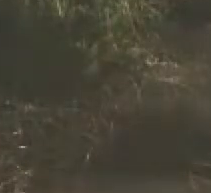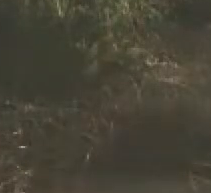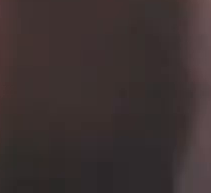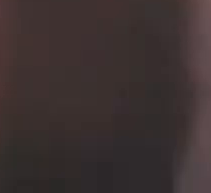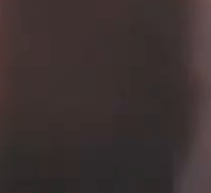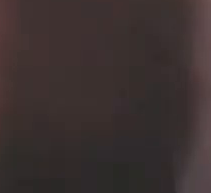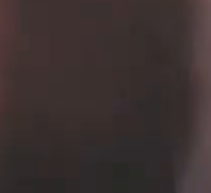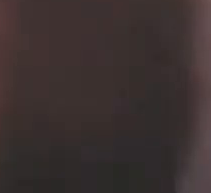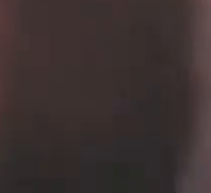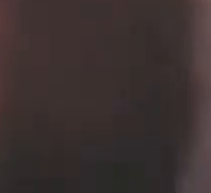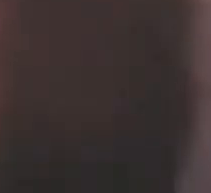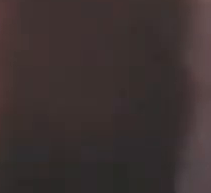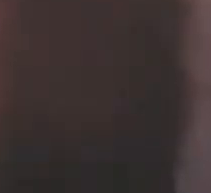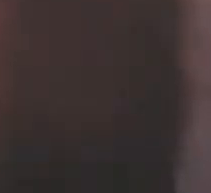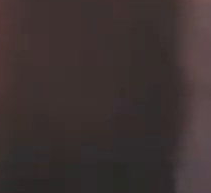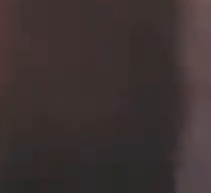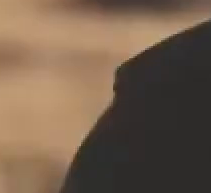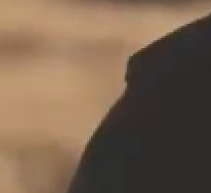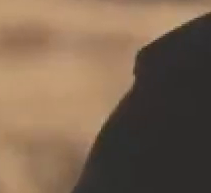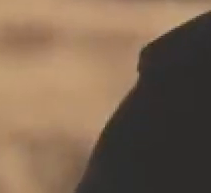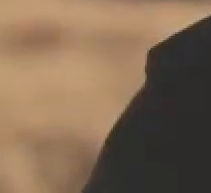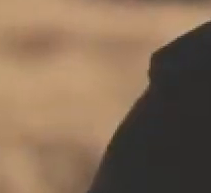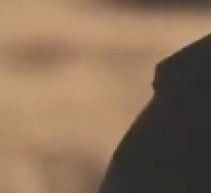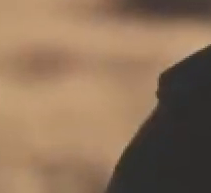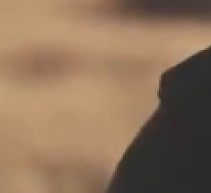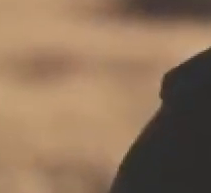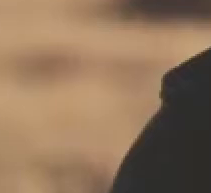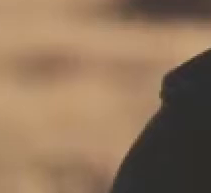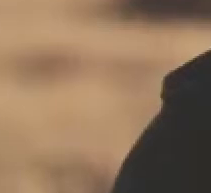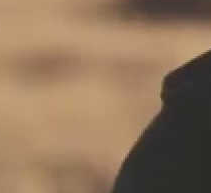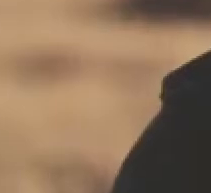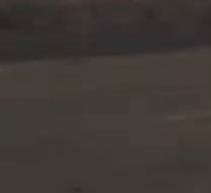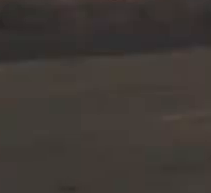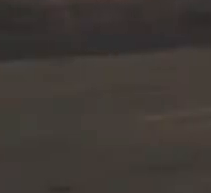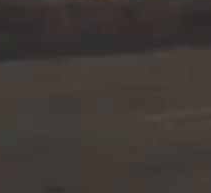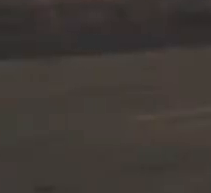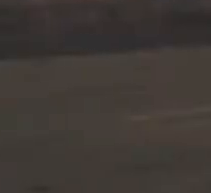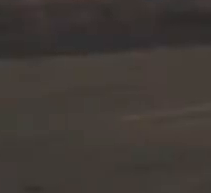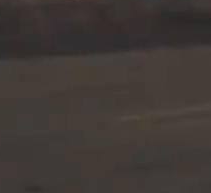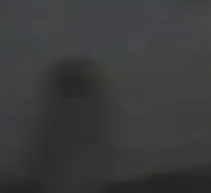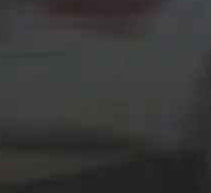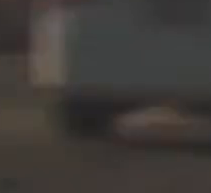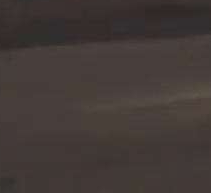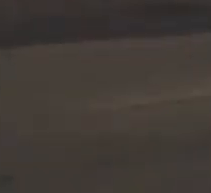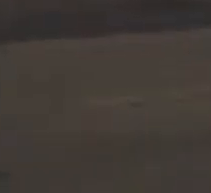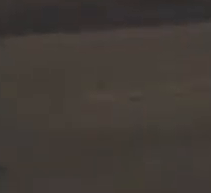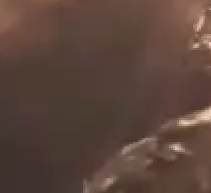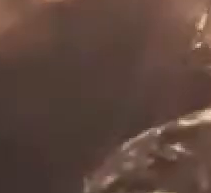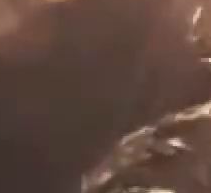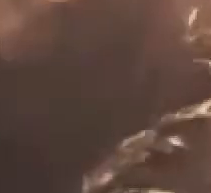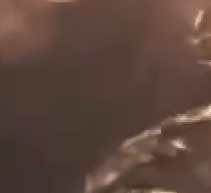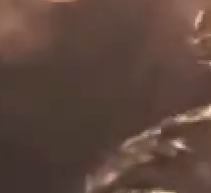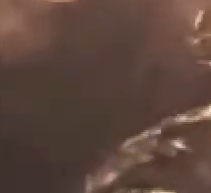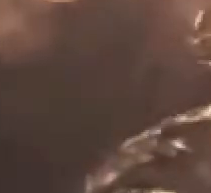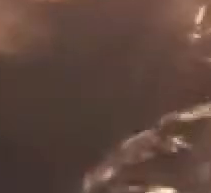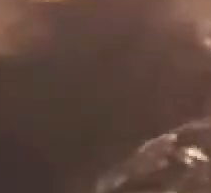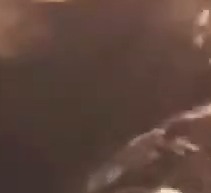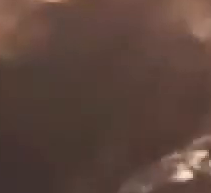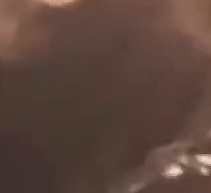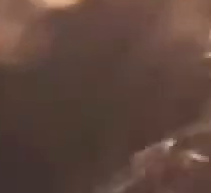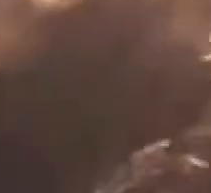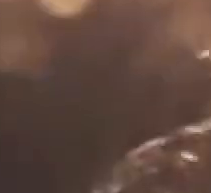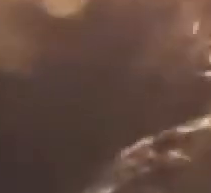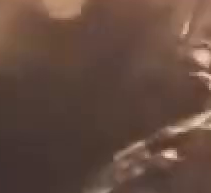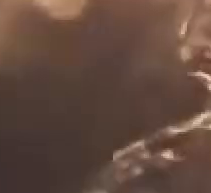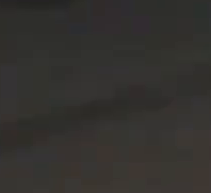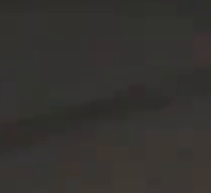and just and fair. I will be a wall of fire around it, declares the Lord. I will be the glory within